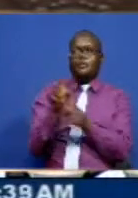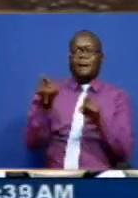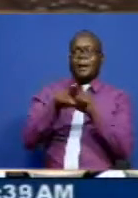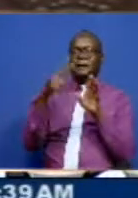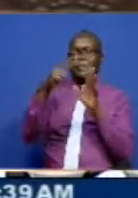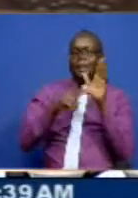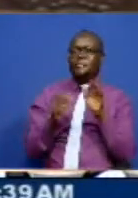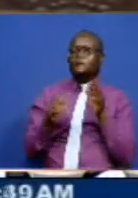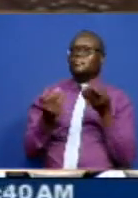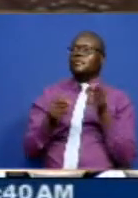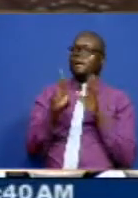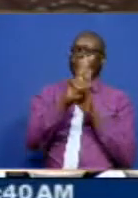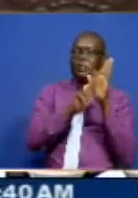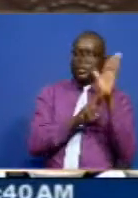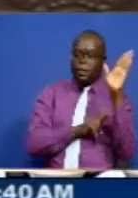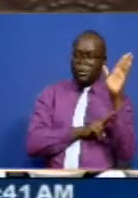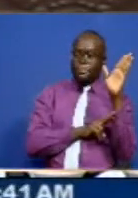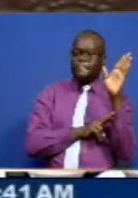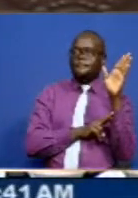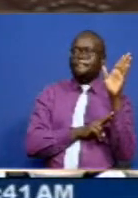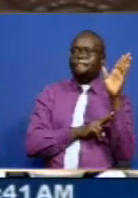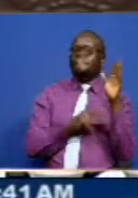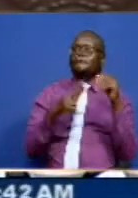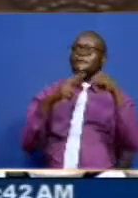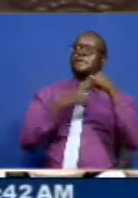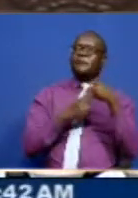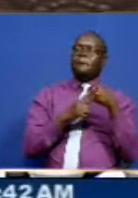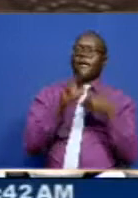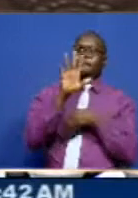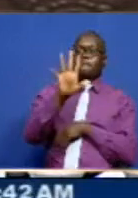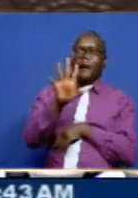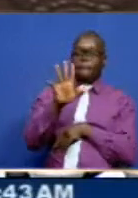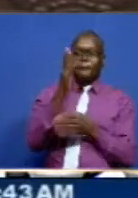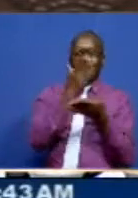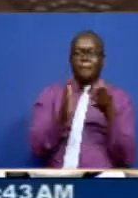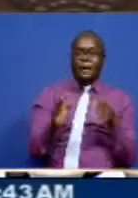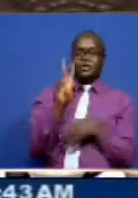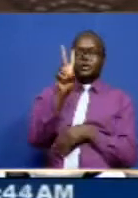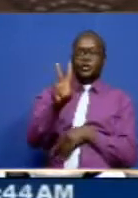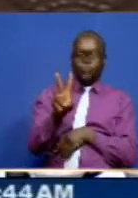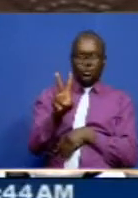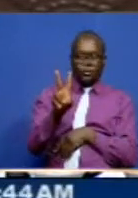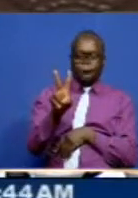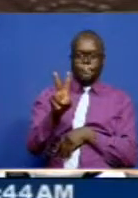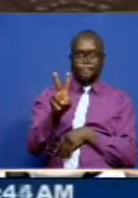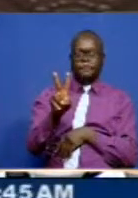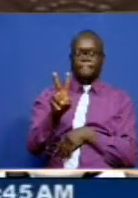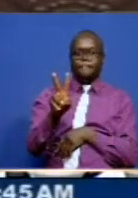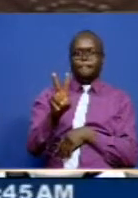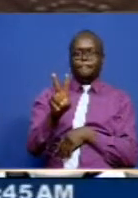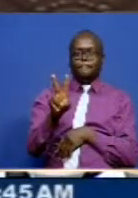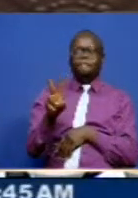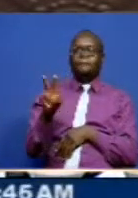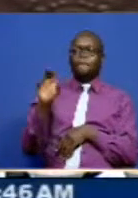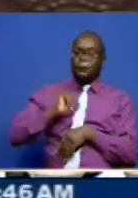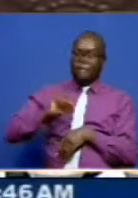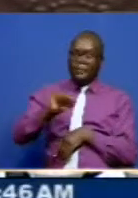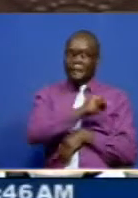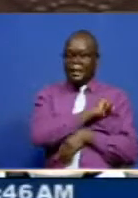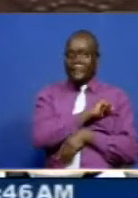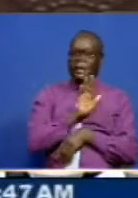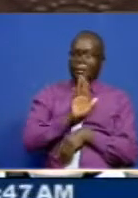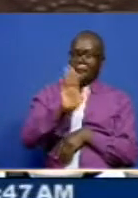with Standing Order 75, subsection 2 of the Senate